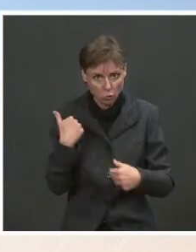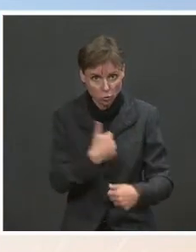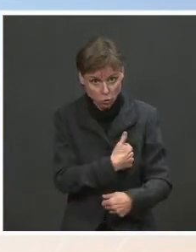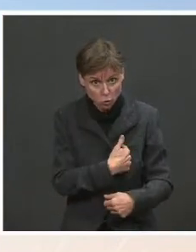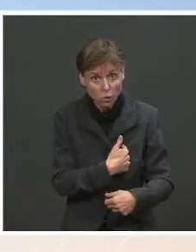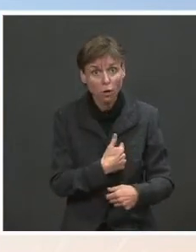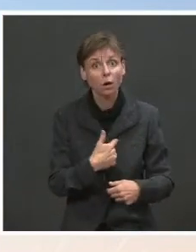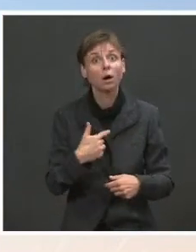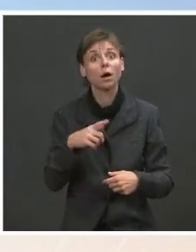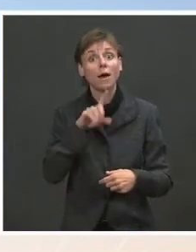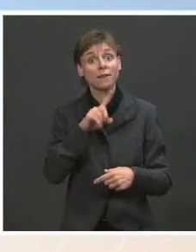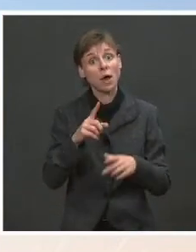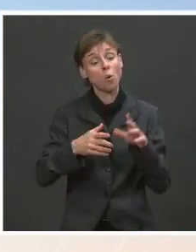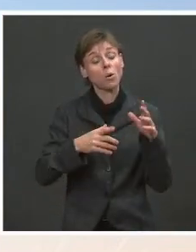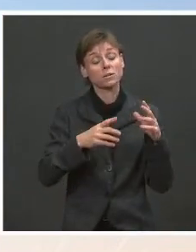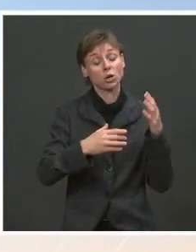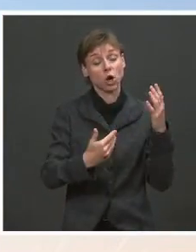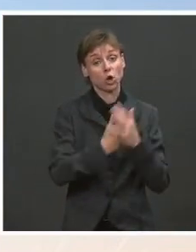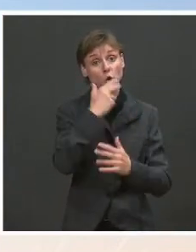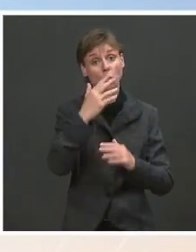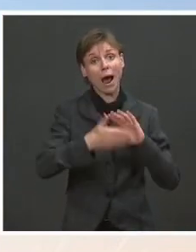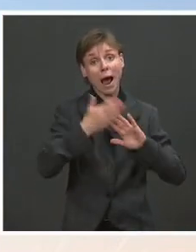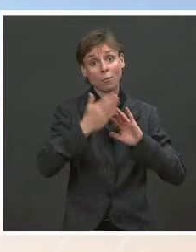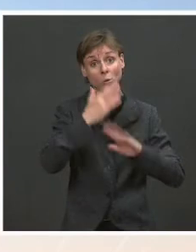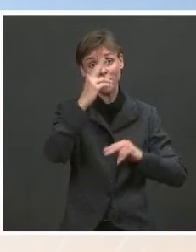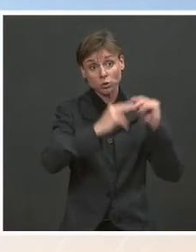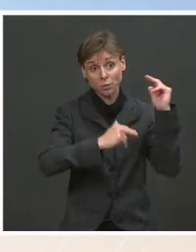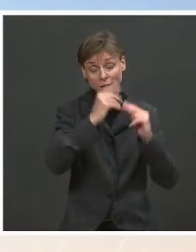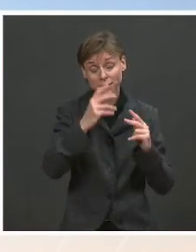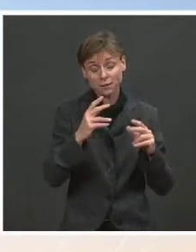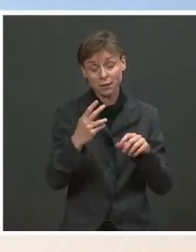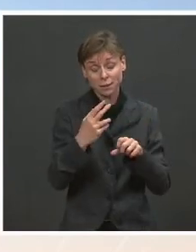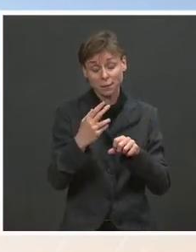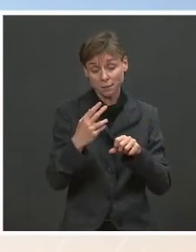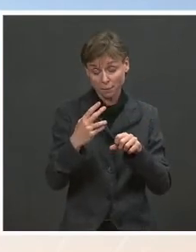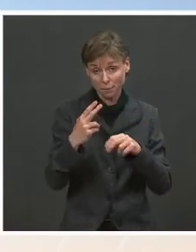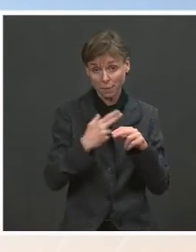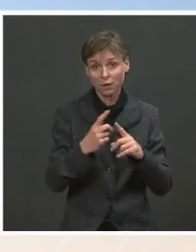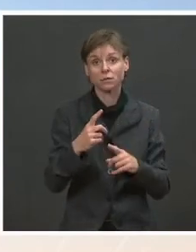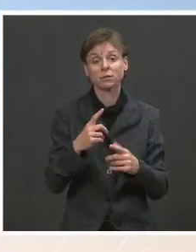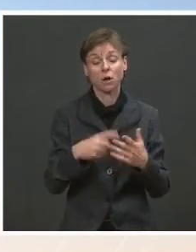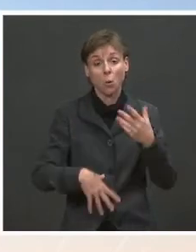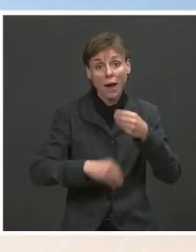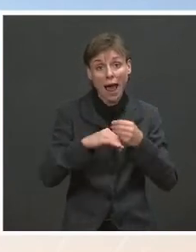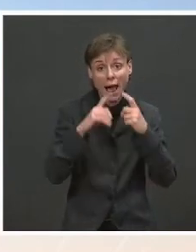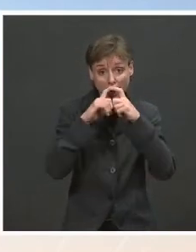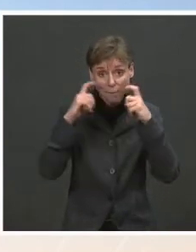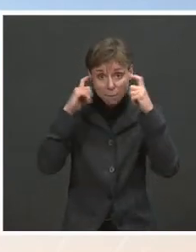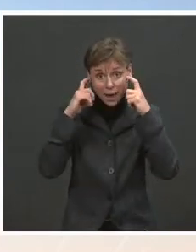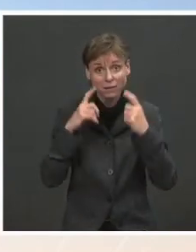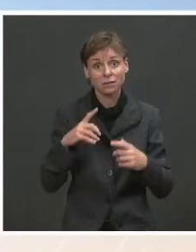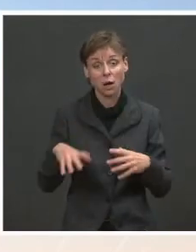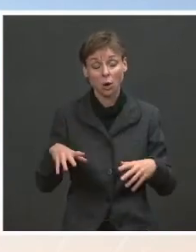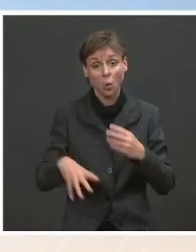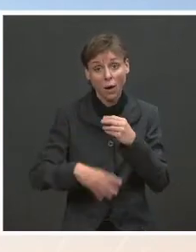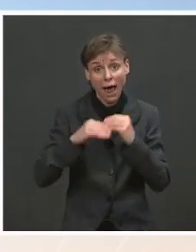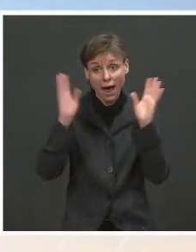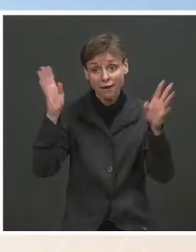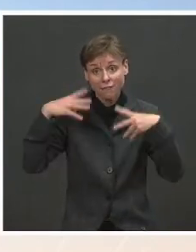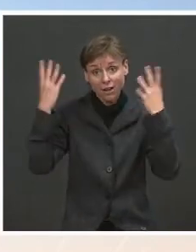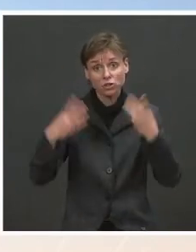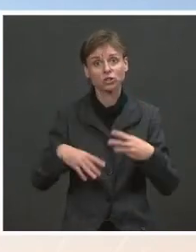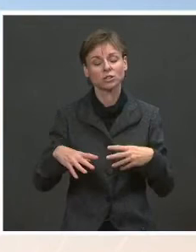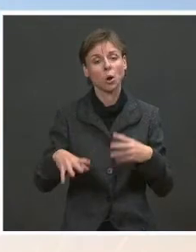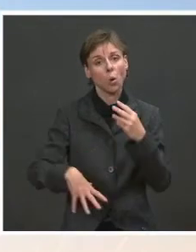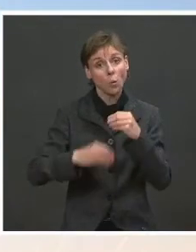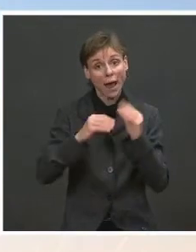also did not consider that there were other mitigation efforts like masking, improved ventilation, cohorting, and other measures that would contain the spread of